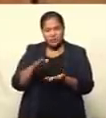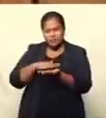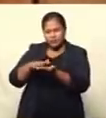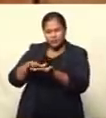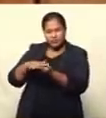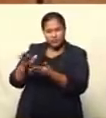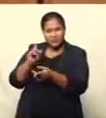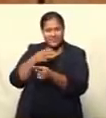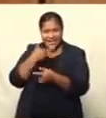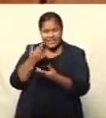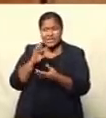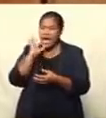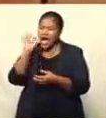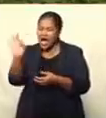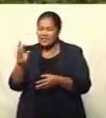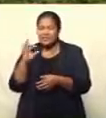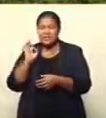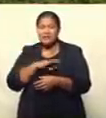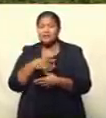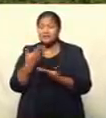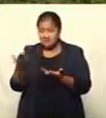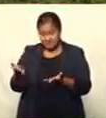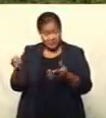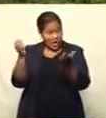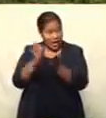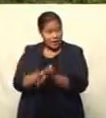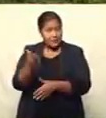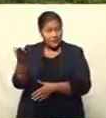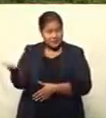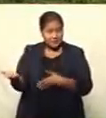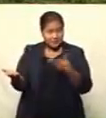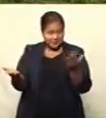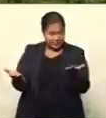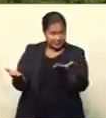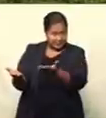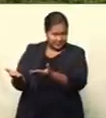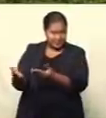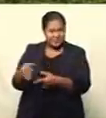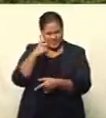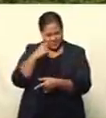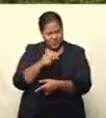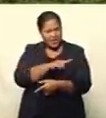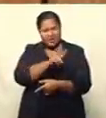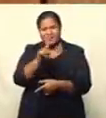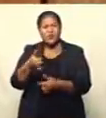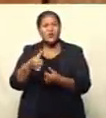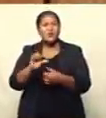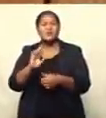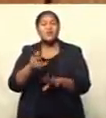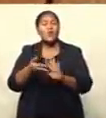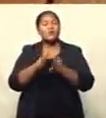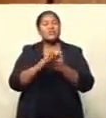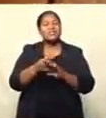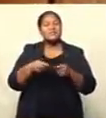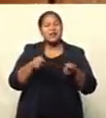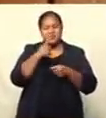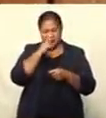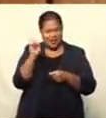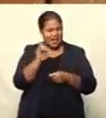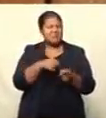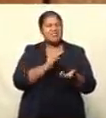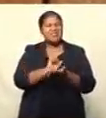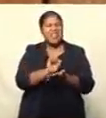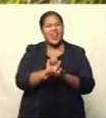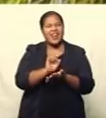and again I told the staff, here's a vacant lot, and to be creative, create community markets, people can come and sell in